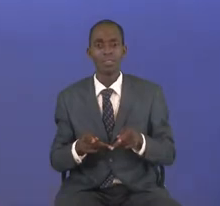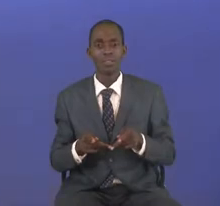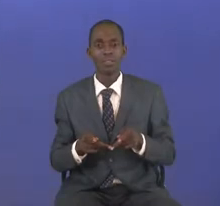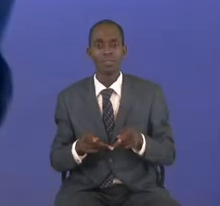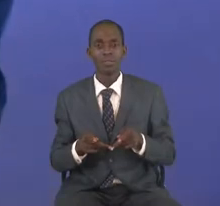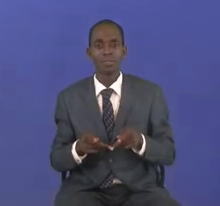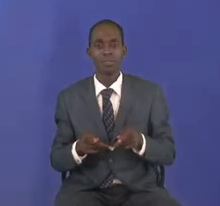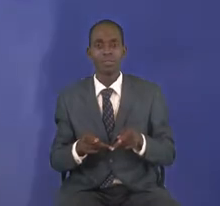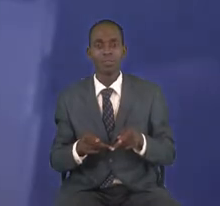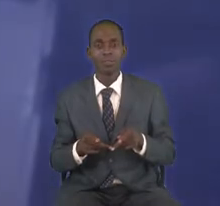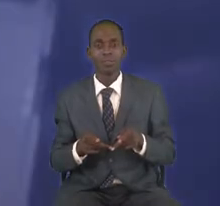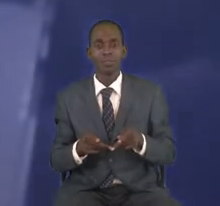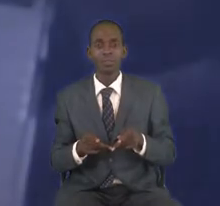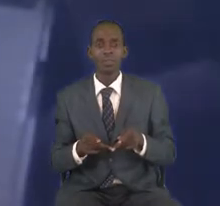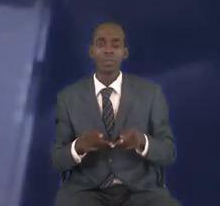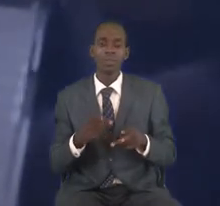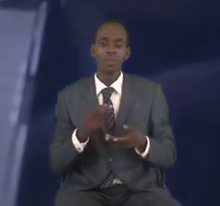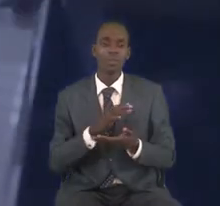sanctuary